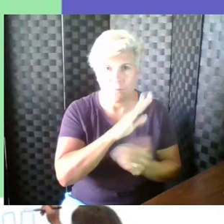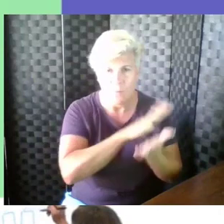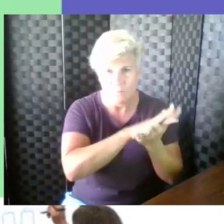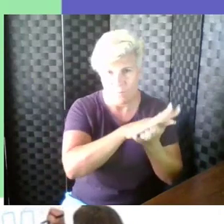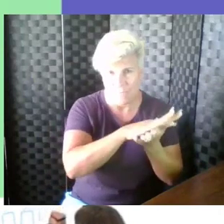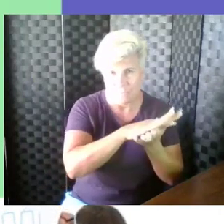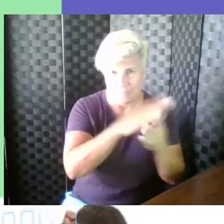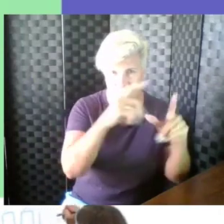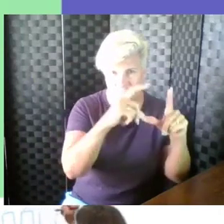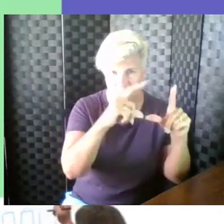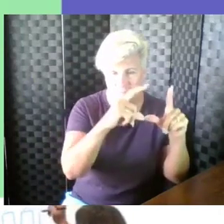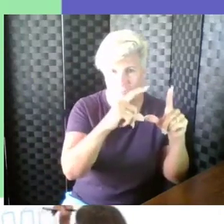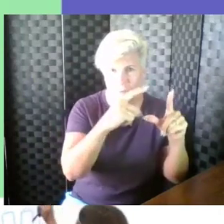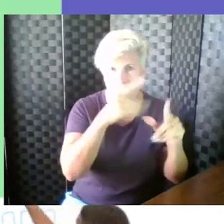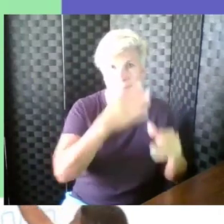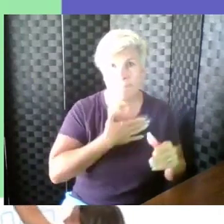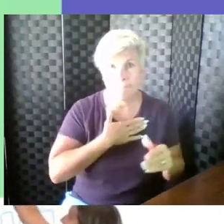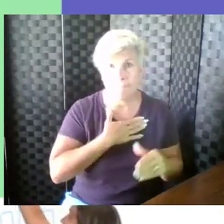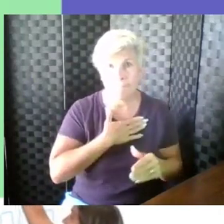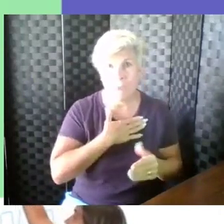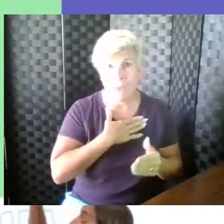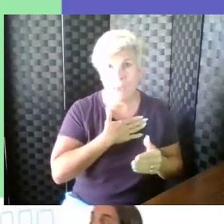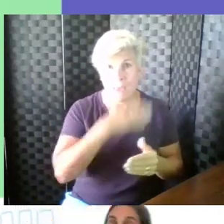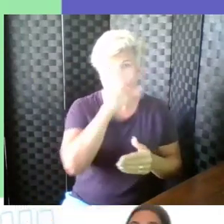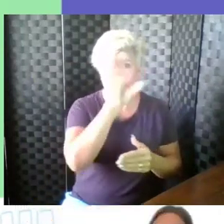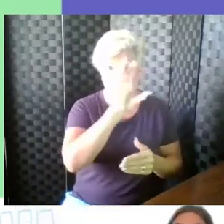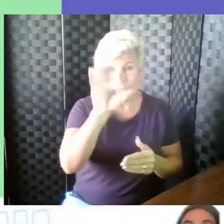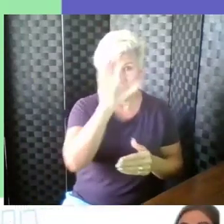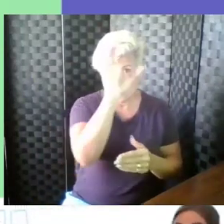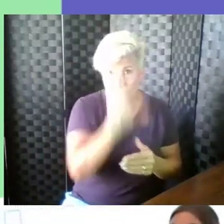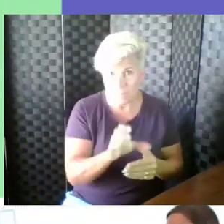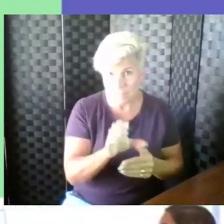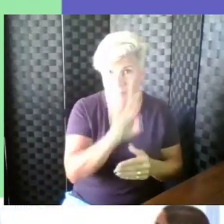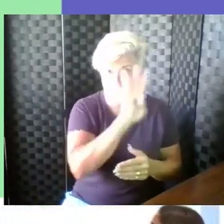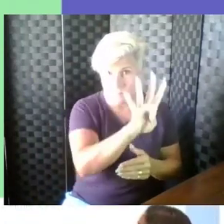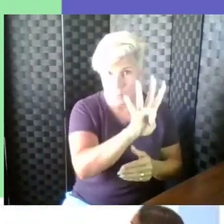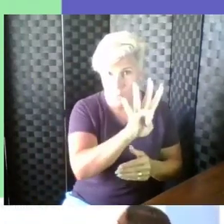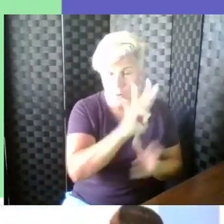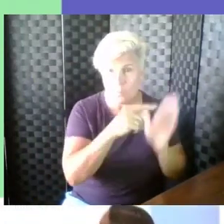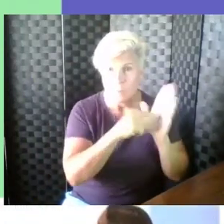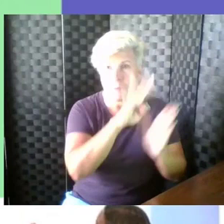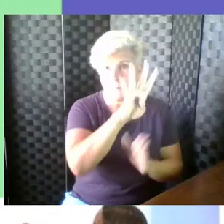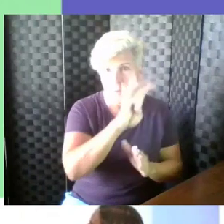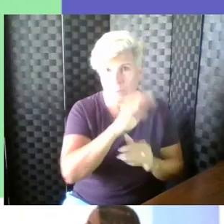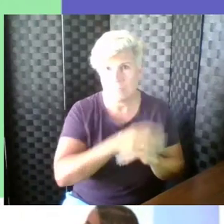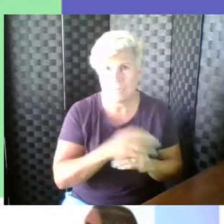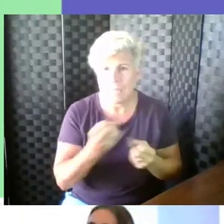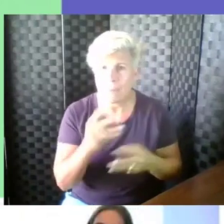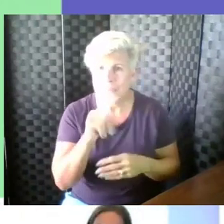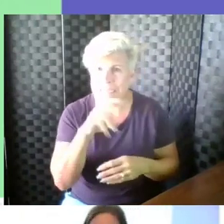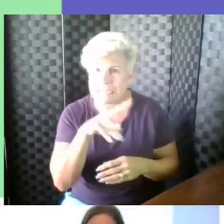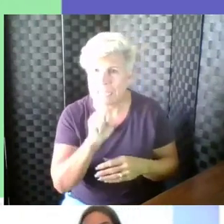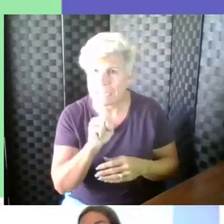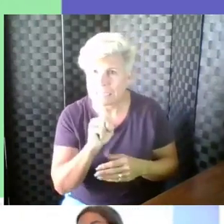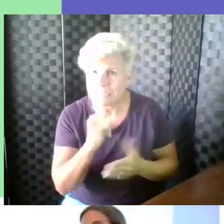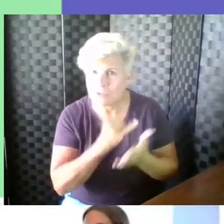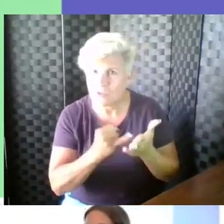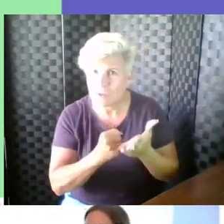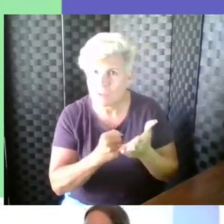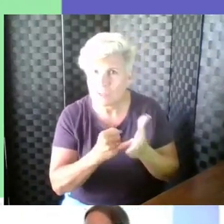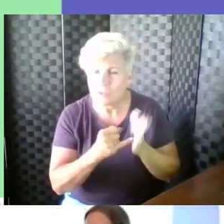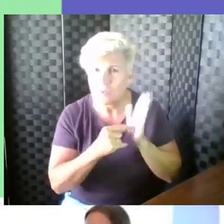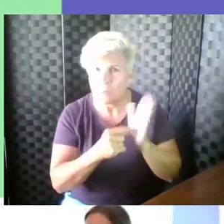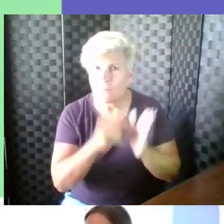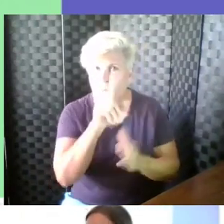in my hundreds place, there's a 4, which represents 400. How many tens did you draw to